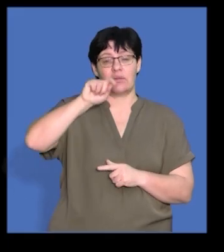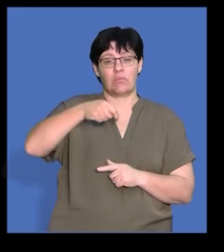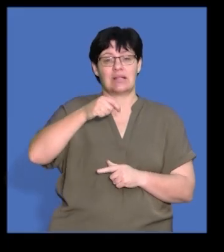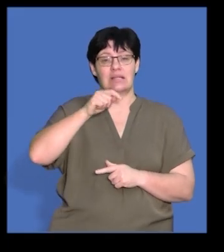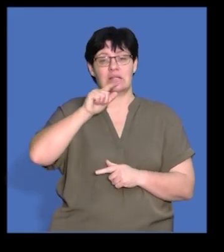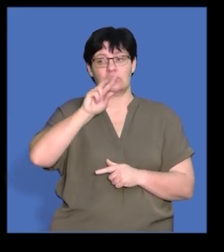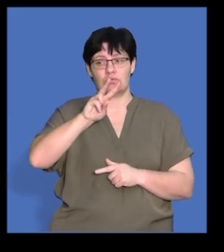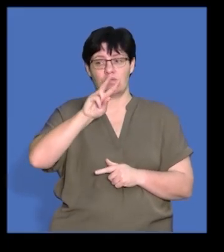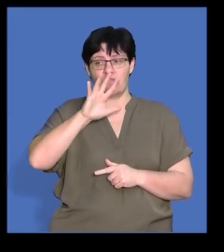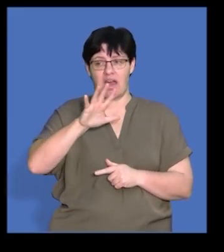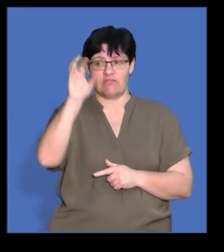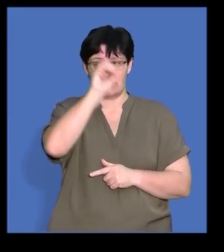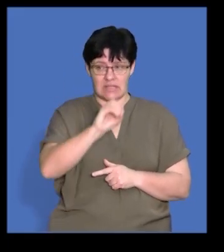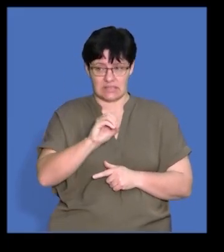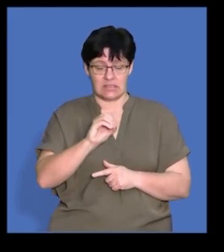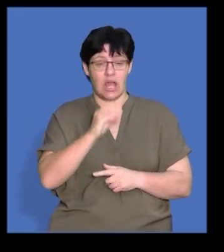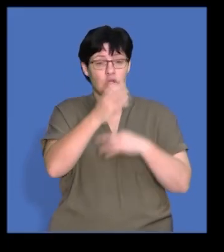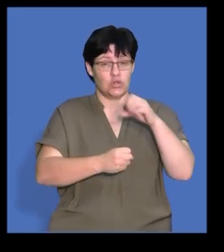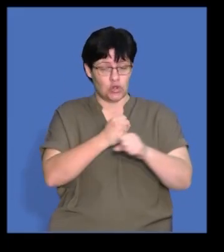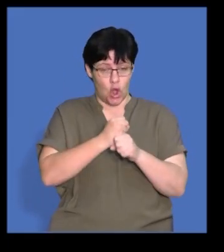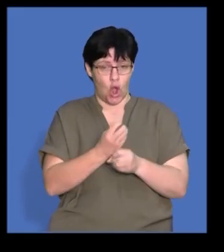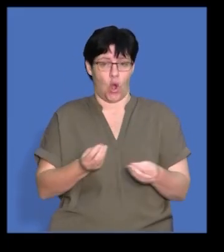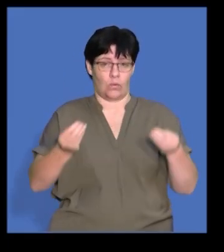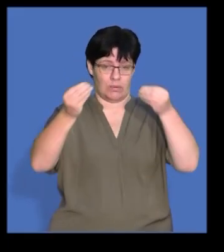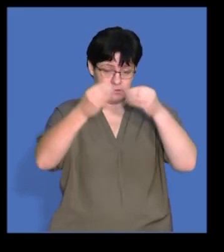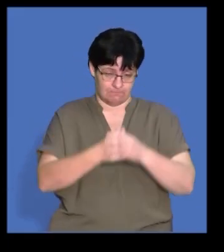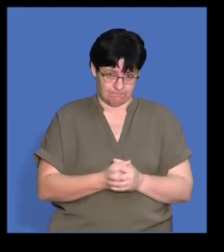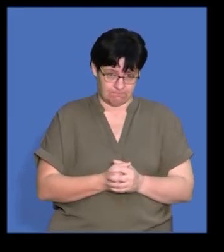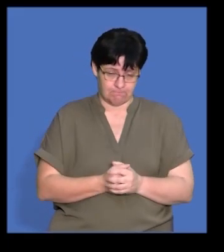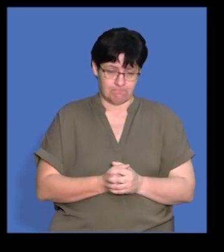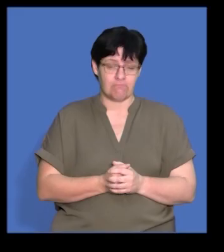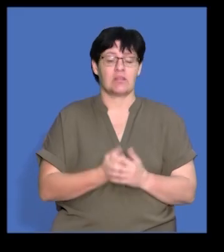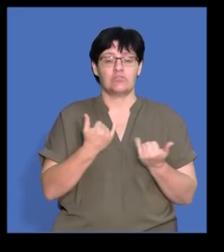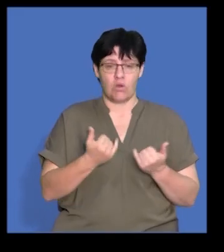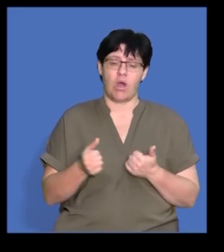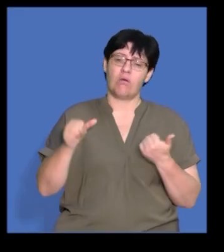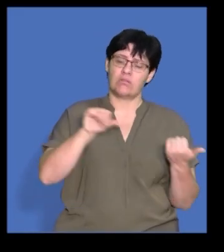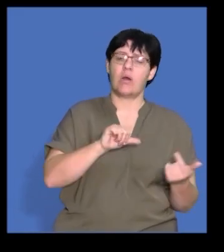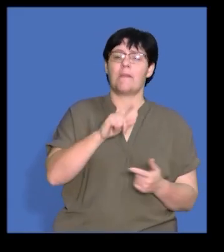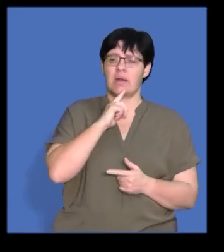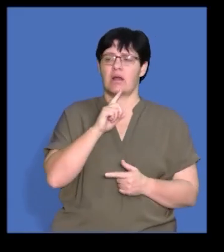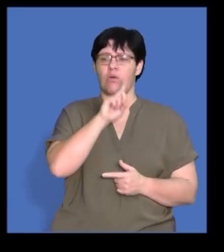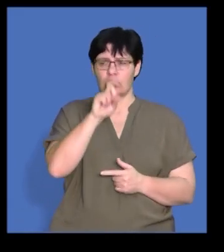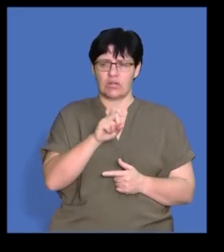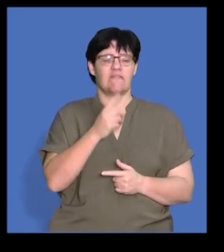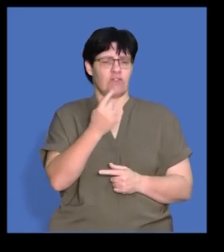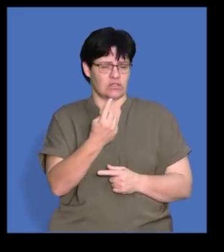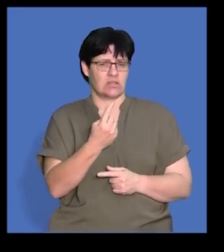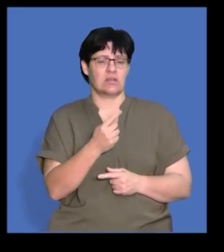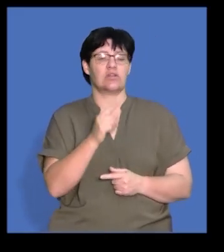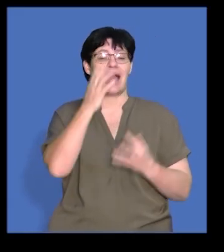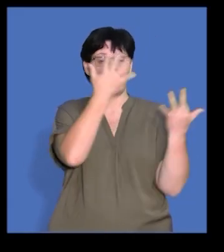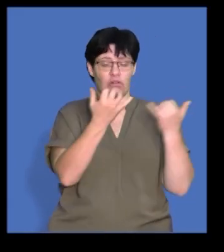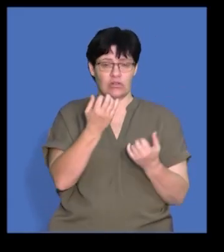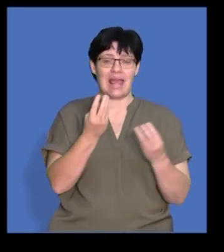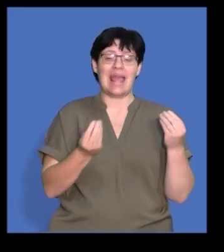per annum compounded annually. I'm going to read the questions, and I'm going to come back to why the 36 was worrying me. It says calculate